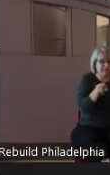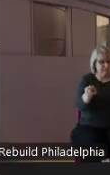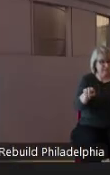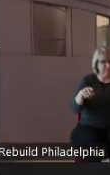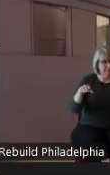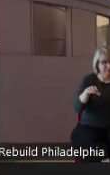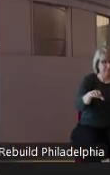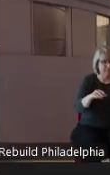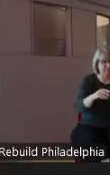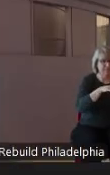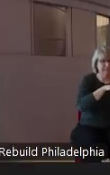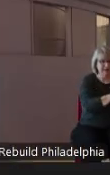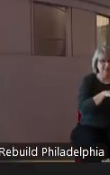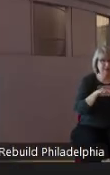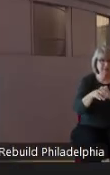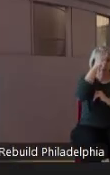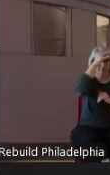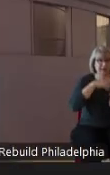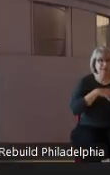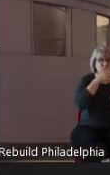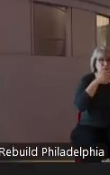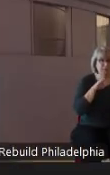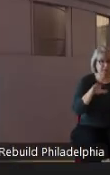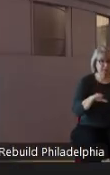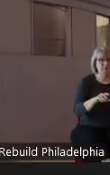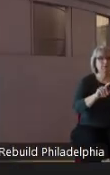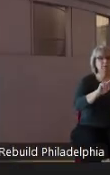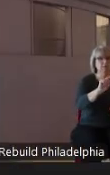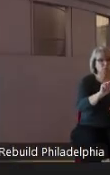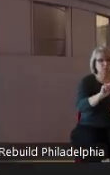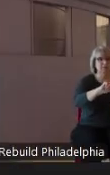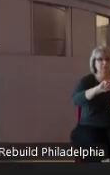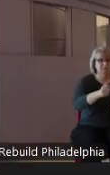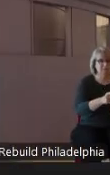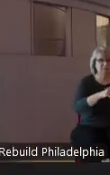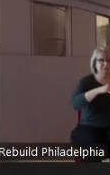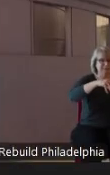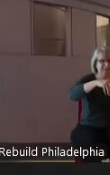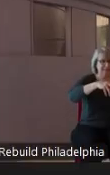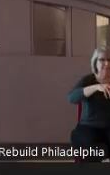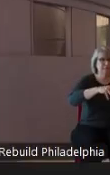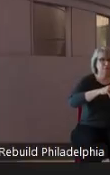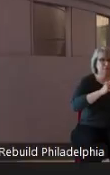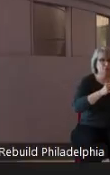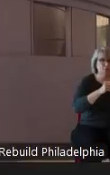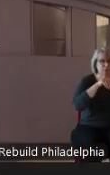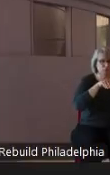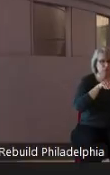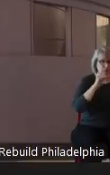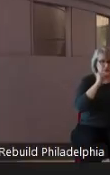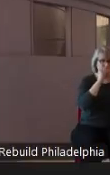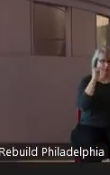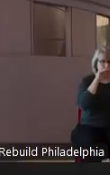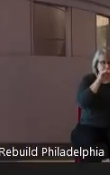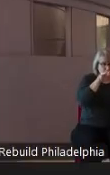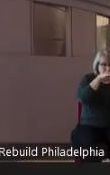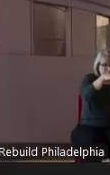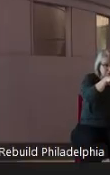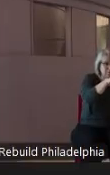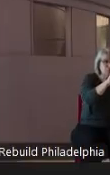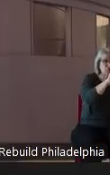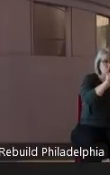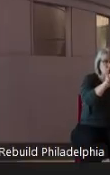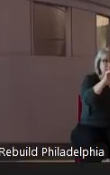rooms. Those will include an area with toilets and sinks, an area with both roll-in and transfer type